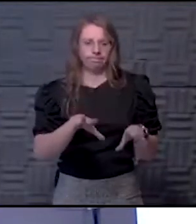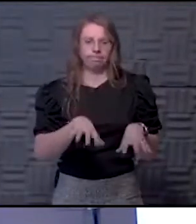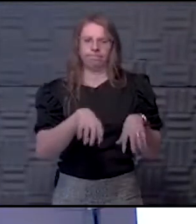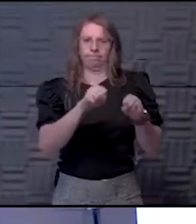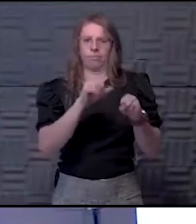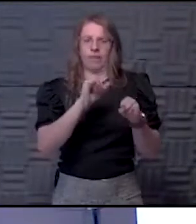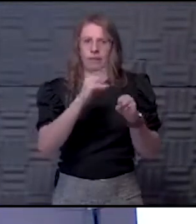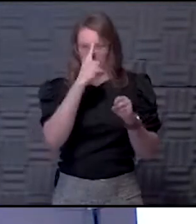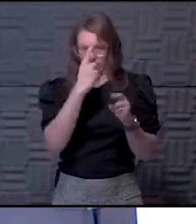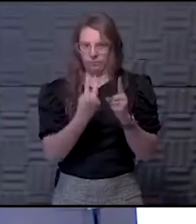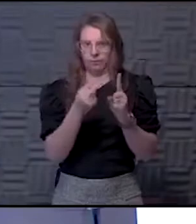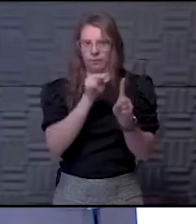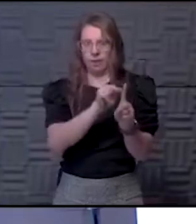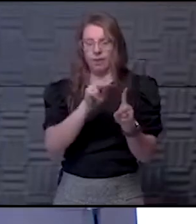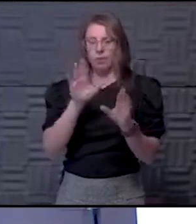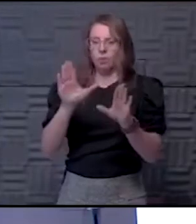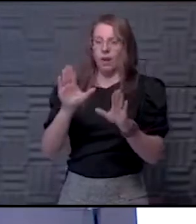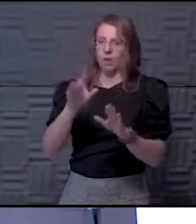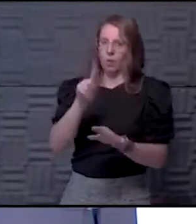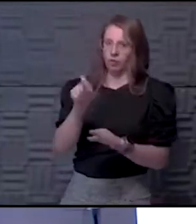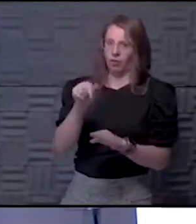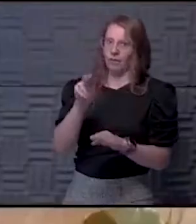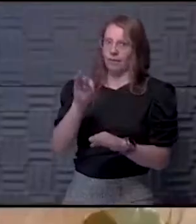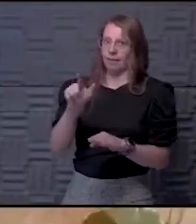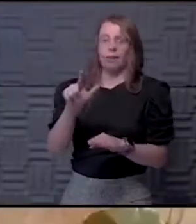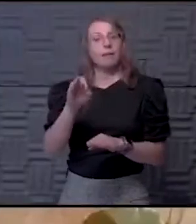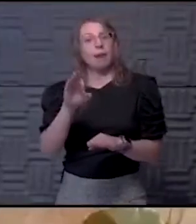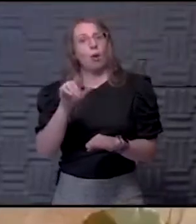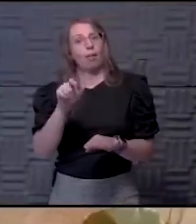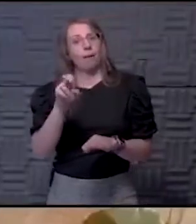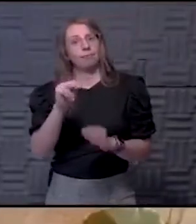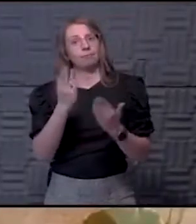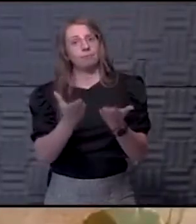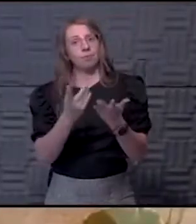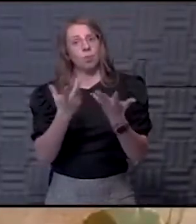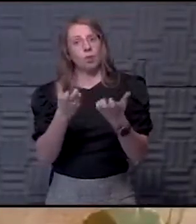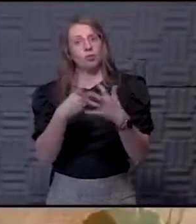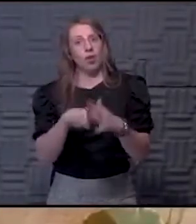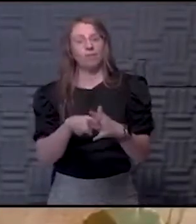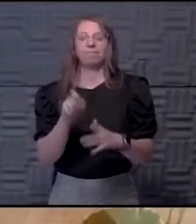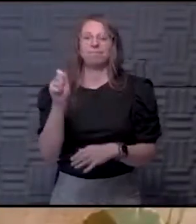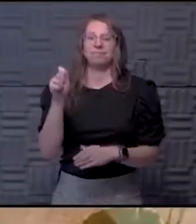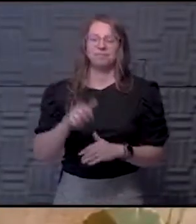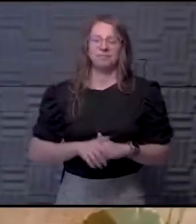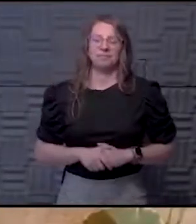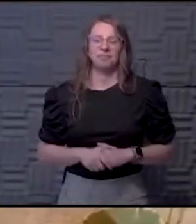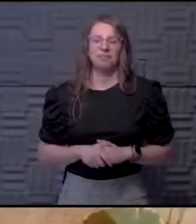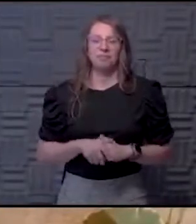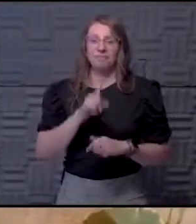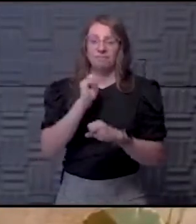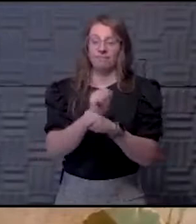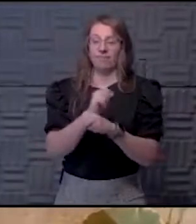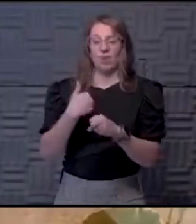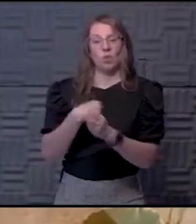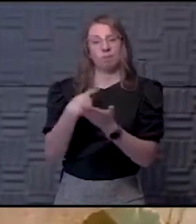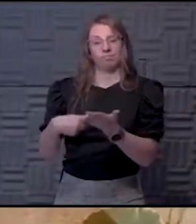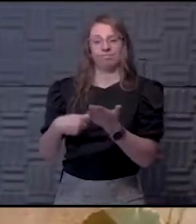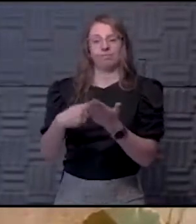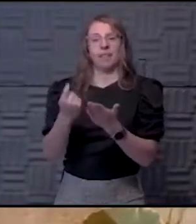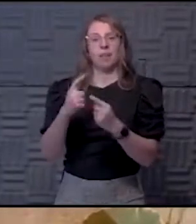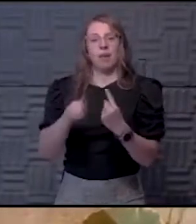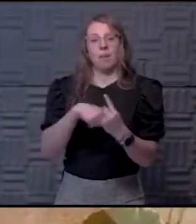Great question, Anil. Caroline, you want to start us out there? Yeah, so we actually talk a little bit